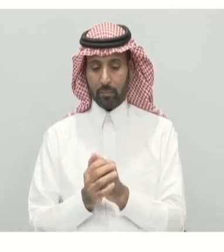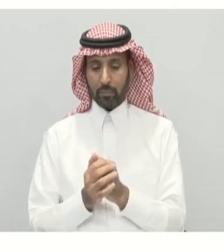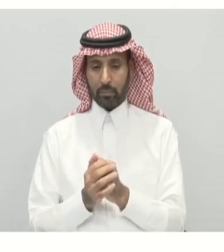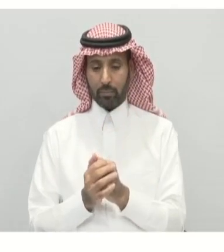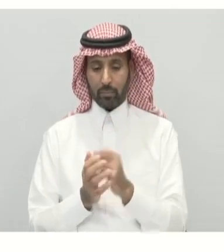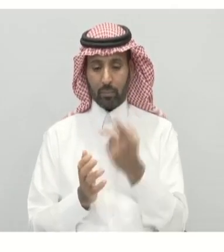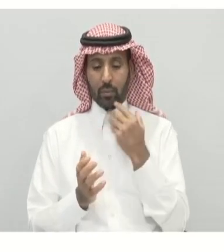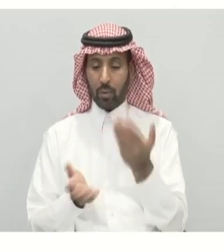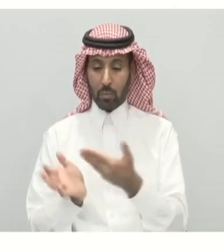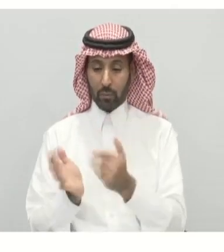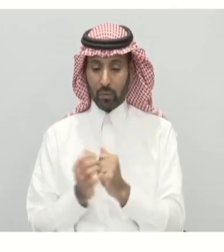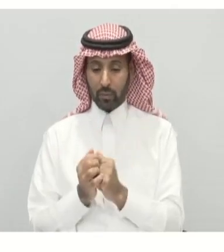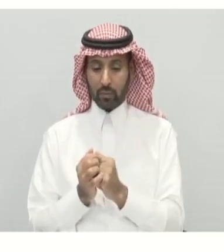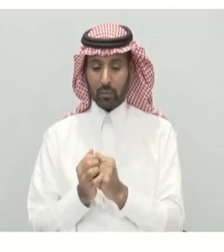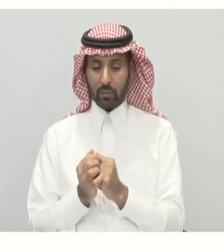Come over.